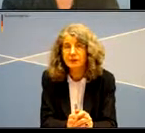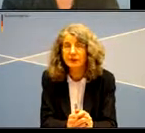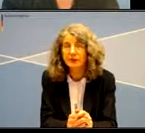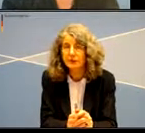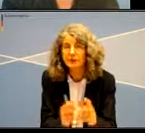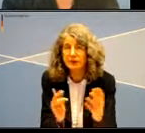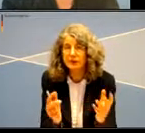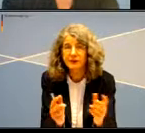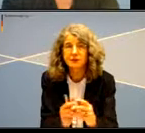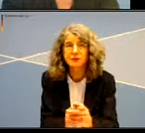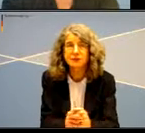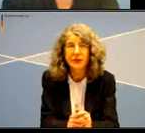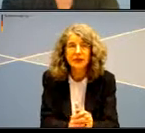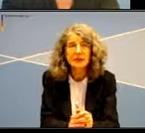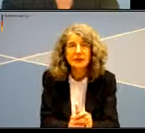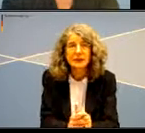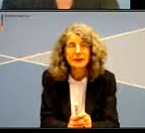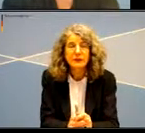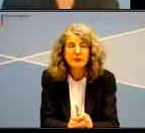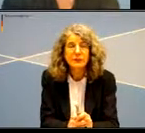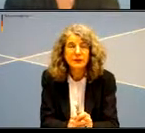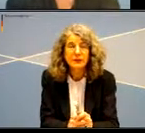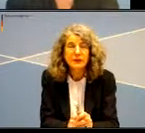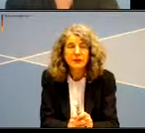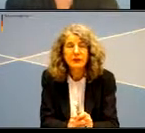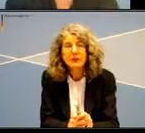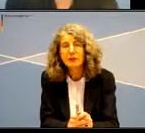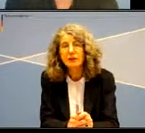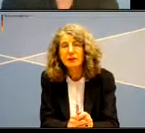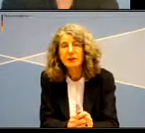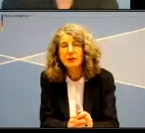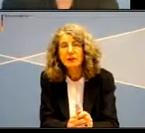is part of our session today. So simplicity